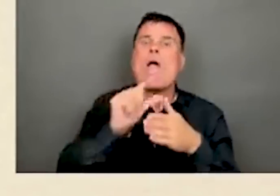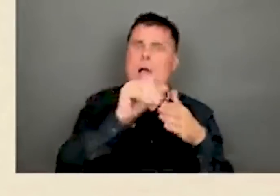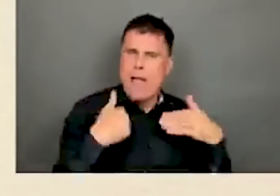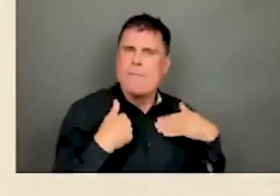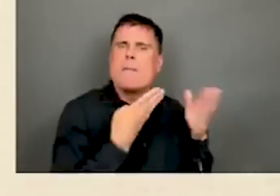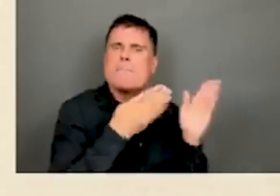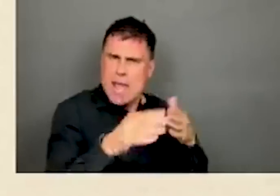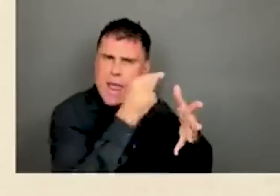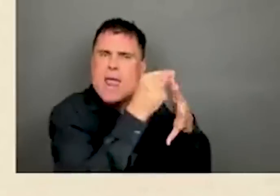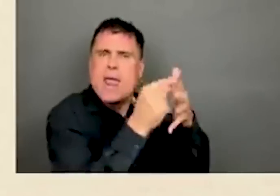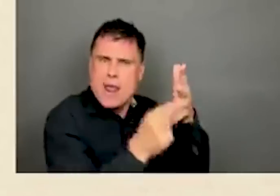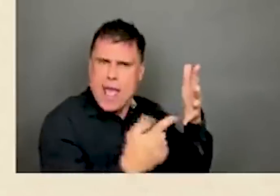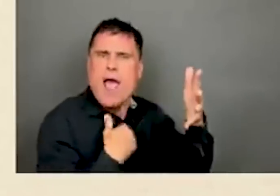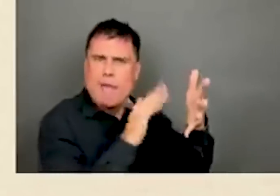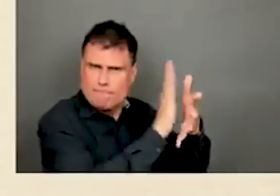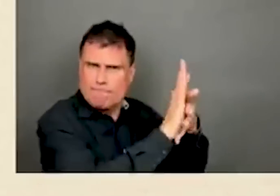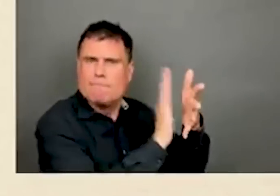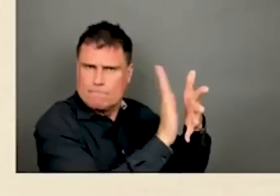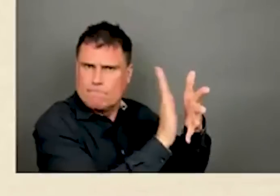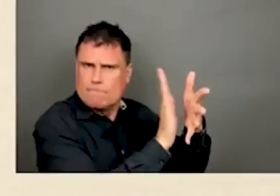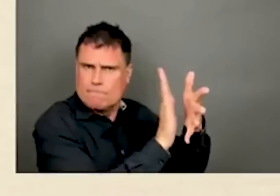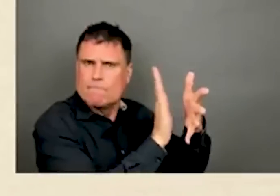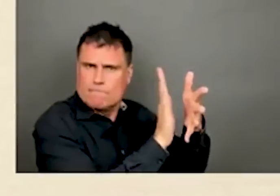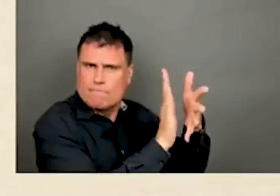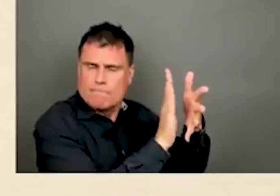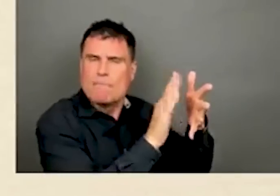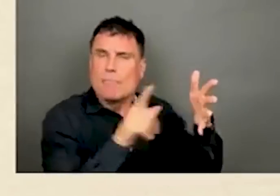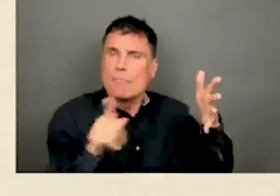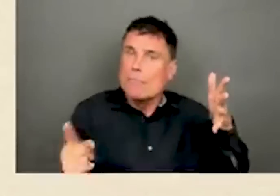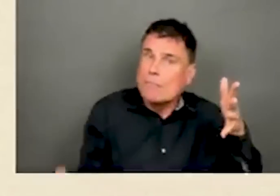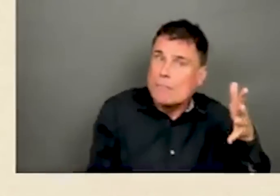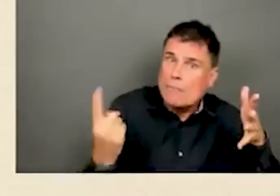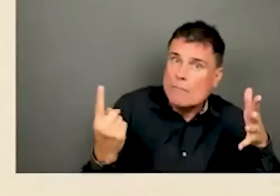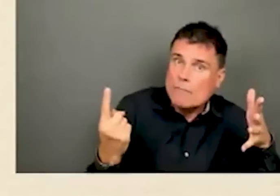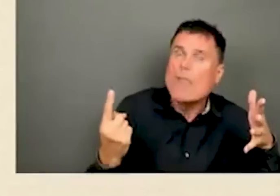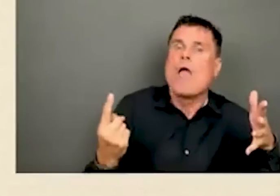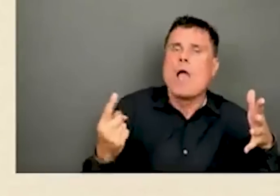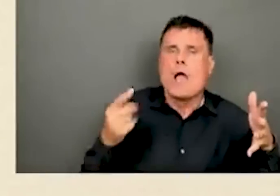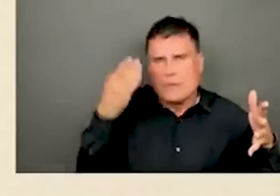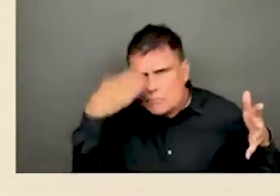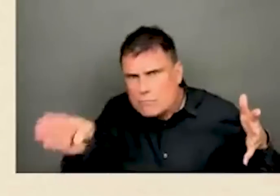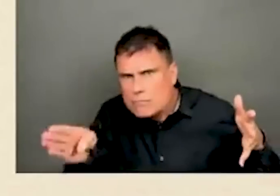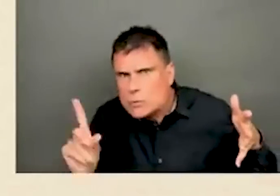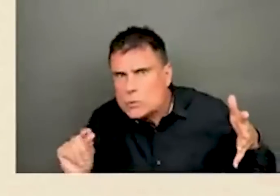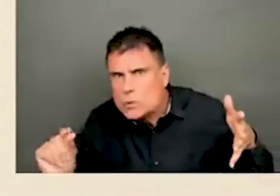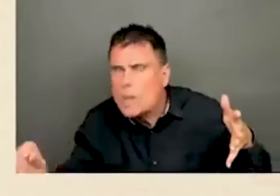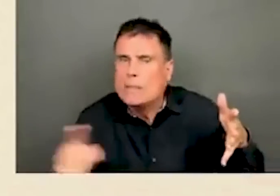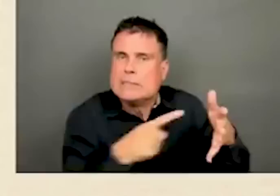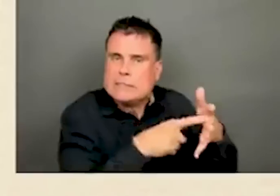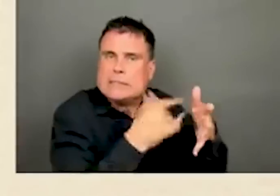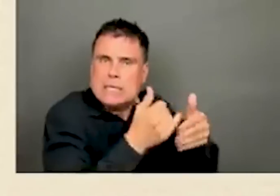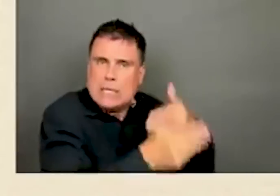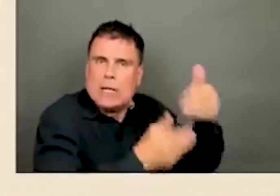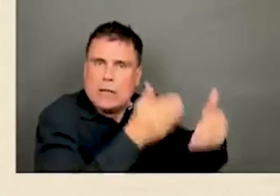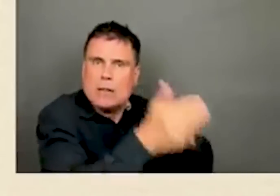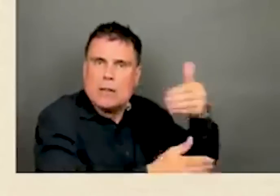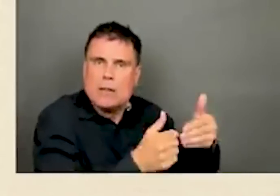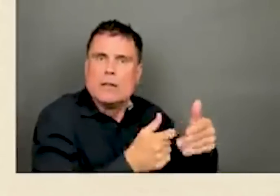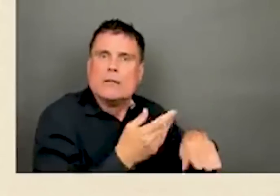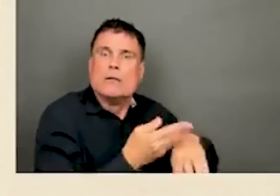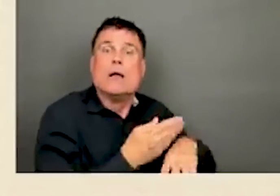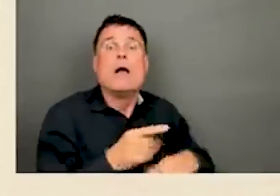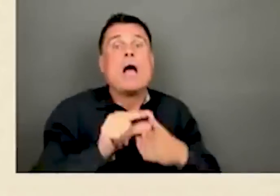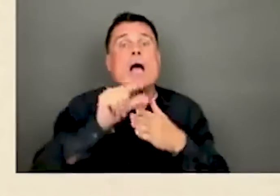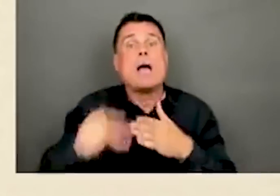12 years in opposition, engaging with the public on issues that mattered to them that previous governments had been ignoring. And so